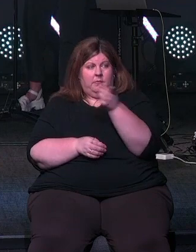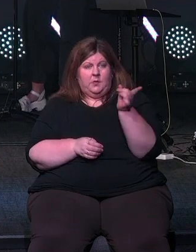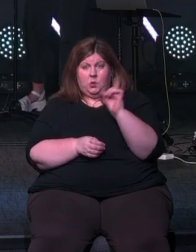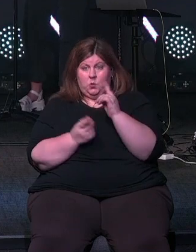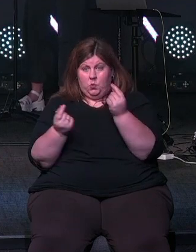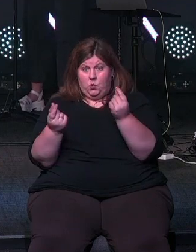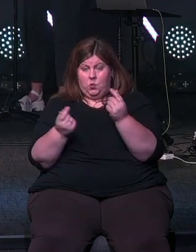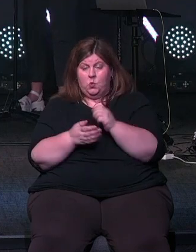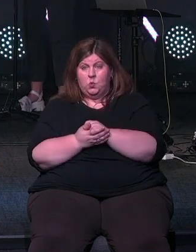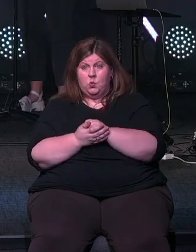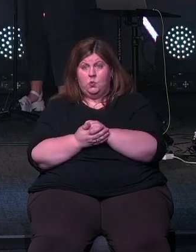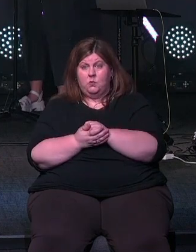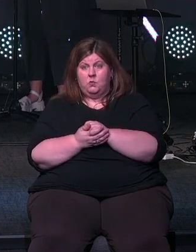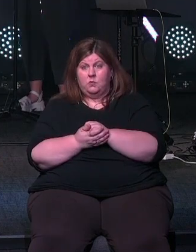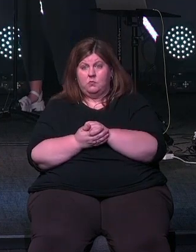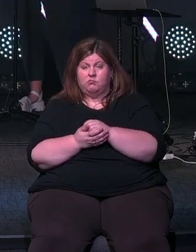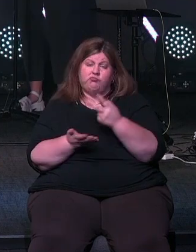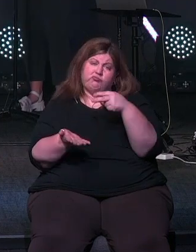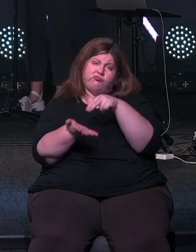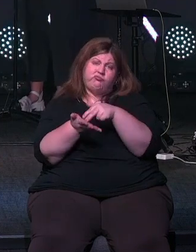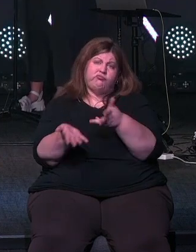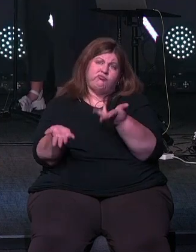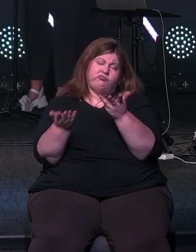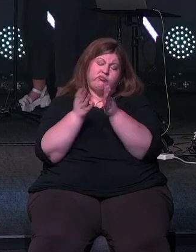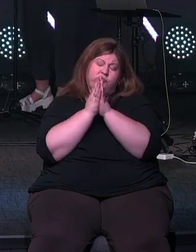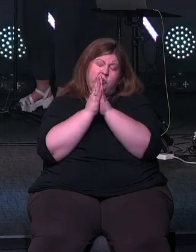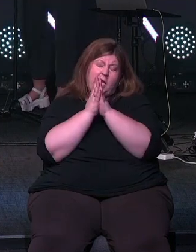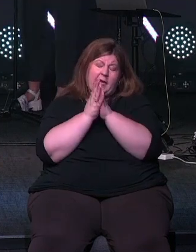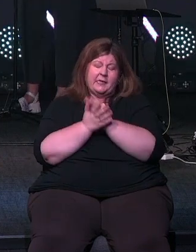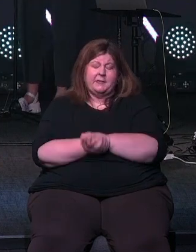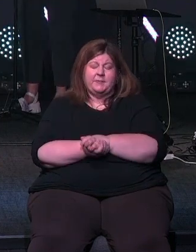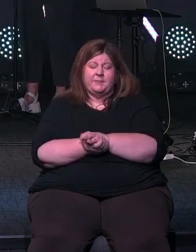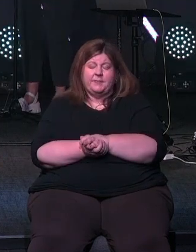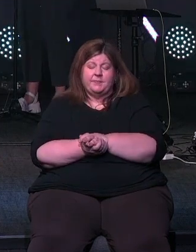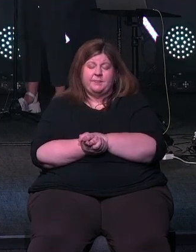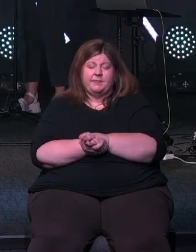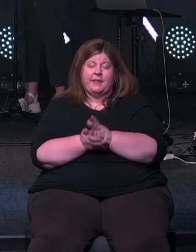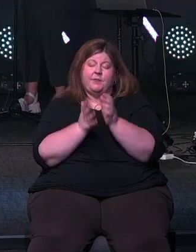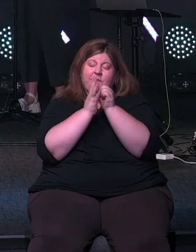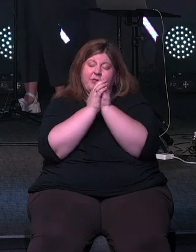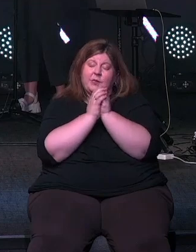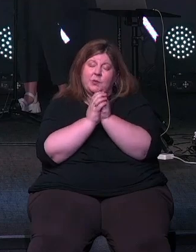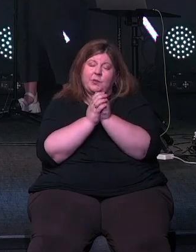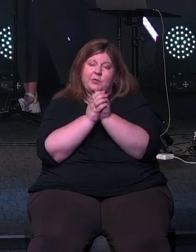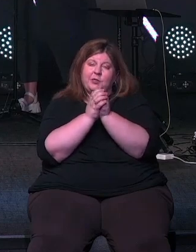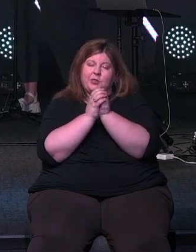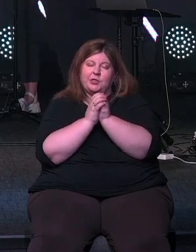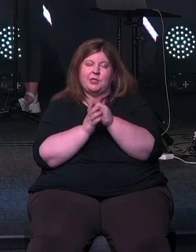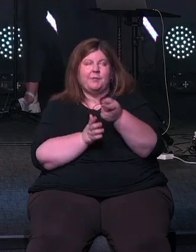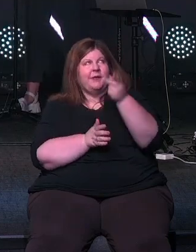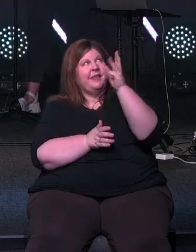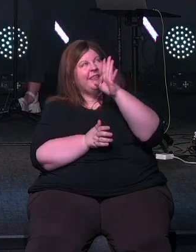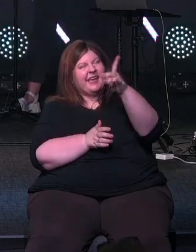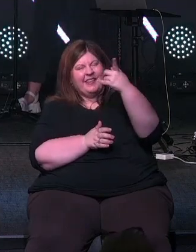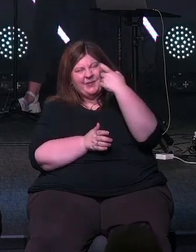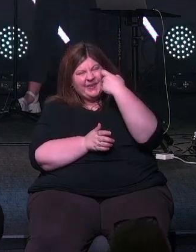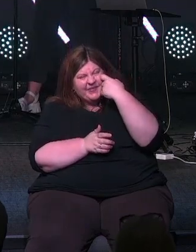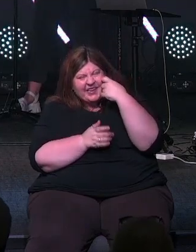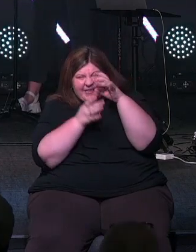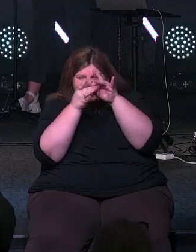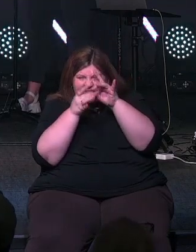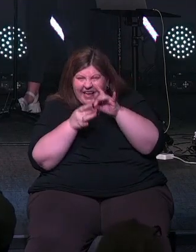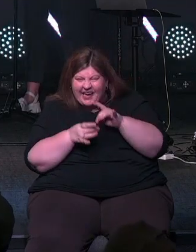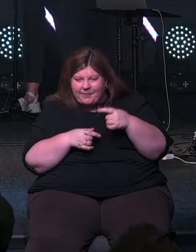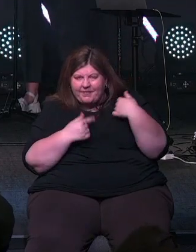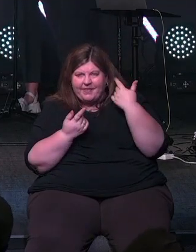you're in the room. Would you just stand up? I'd love to just pray for us as we close. And then we're just going to worship the God that we've just been talking about for